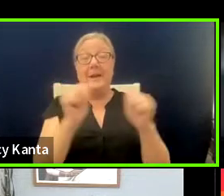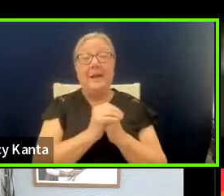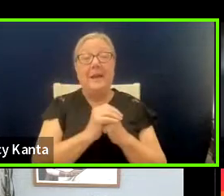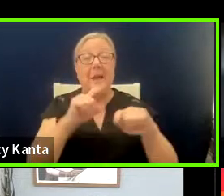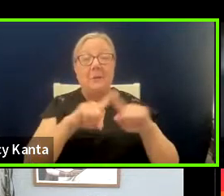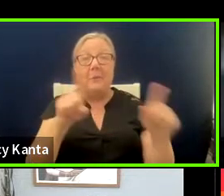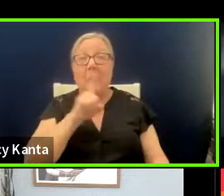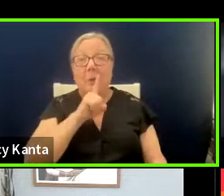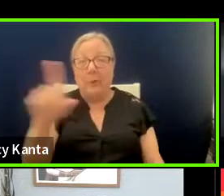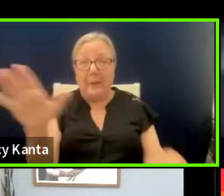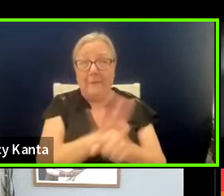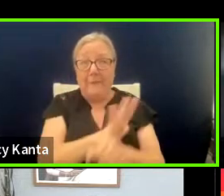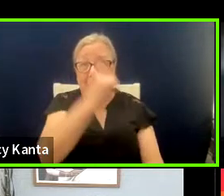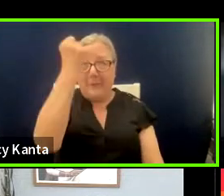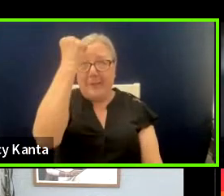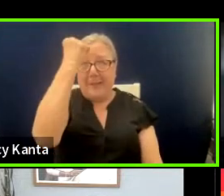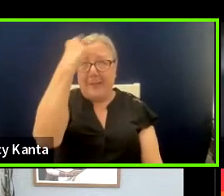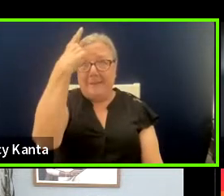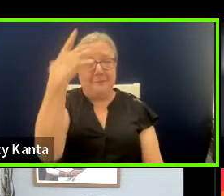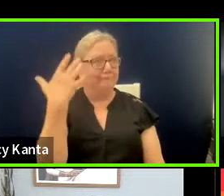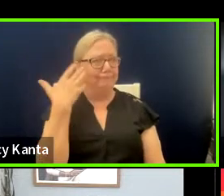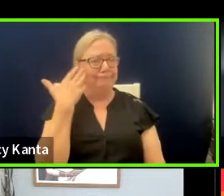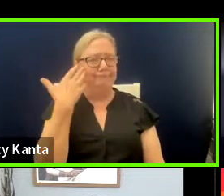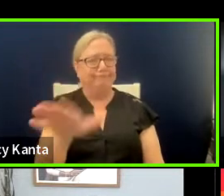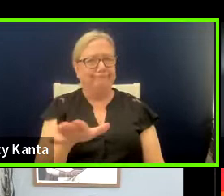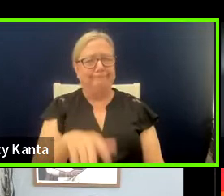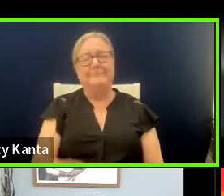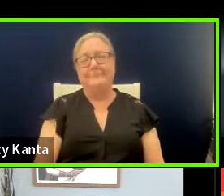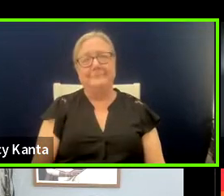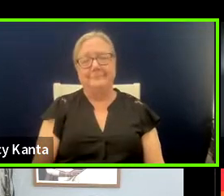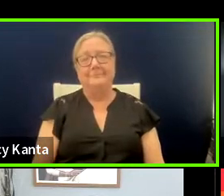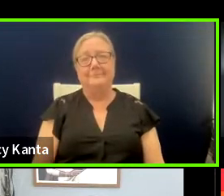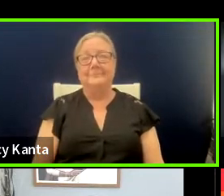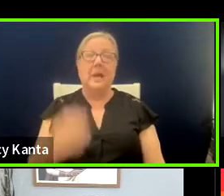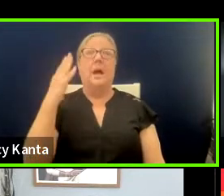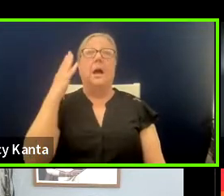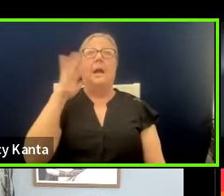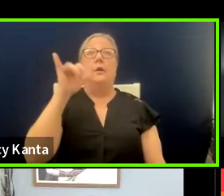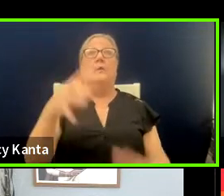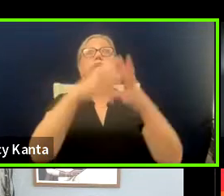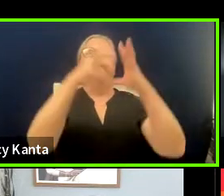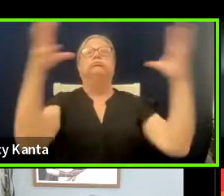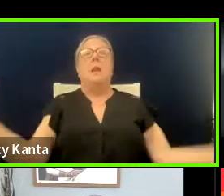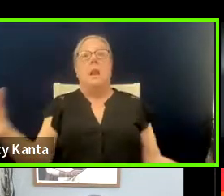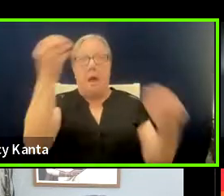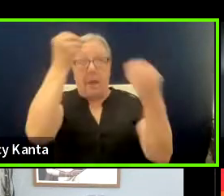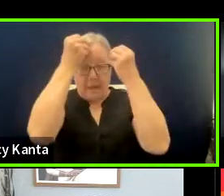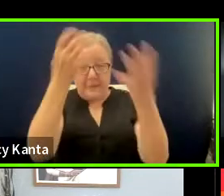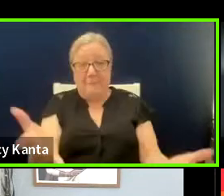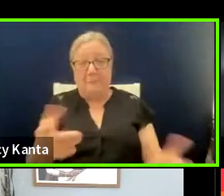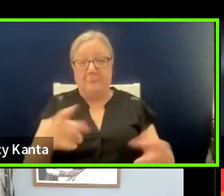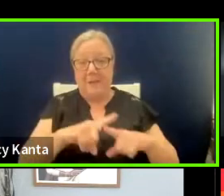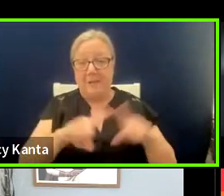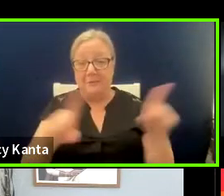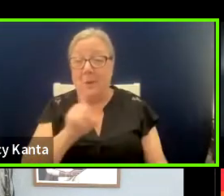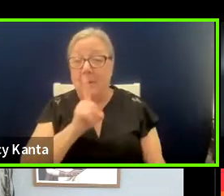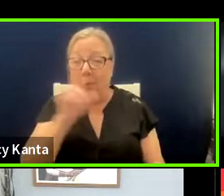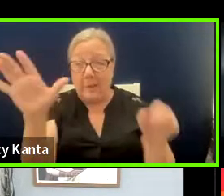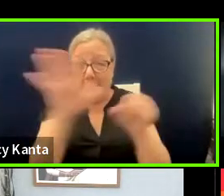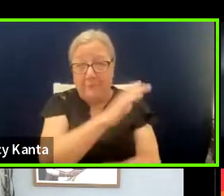got, other than wow, that's a lot. And so I'm